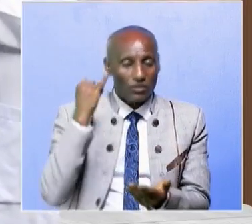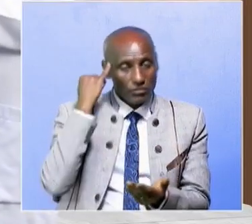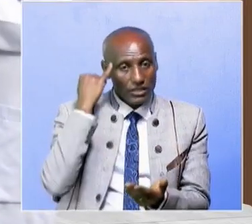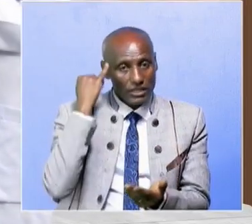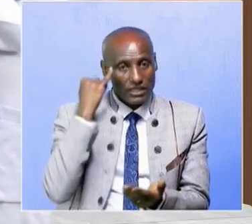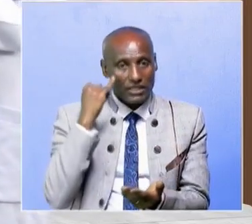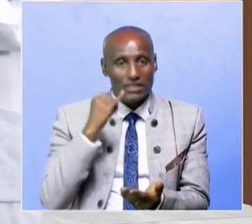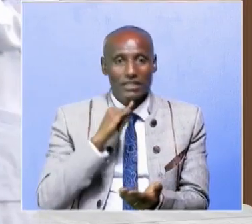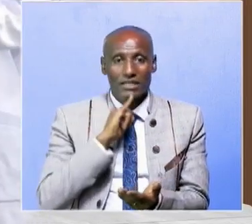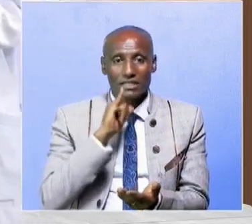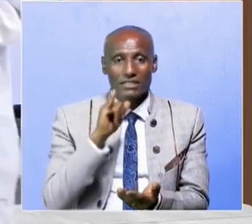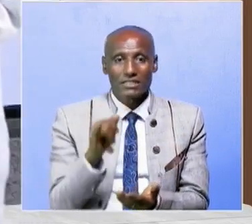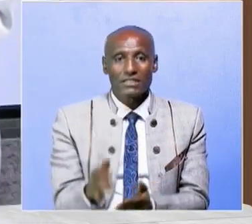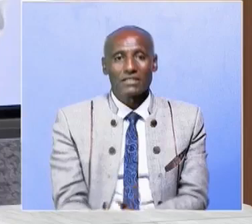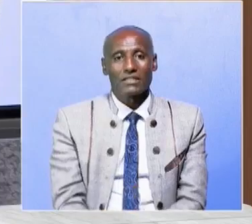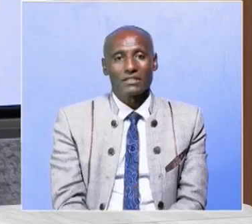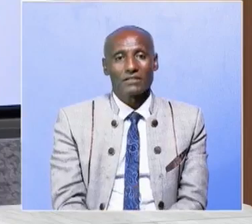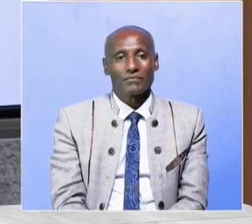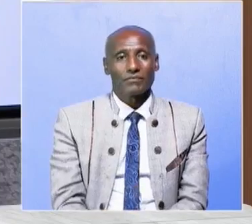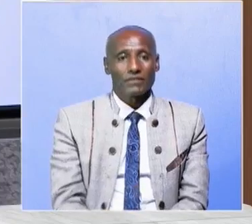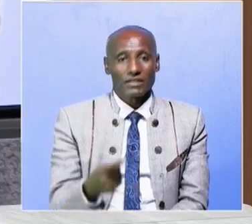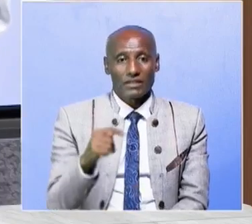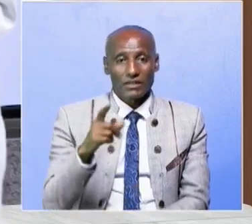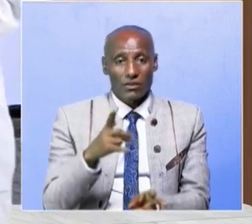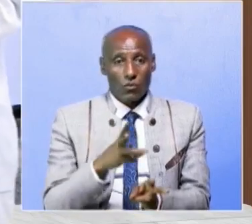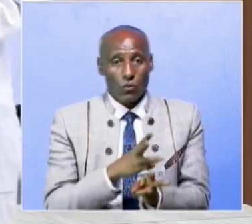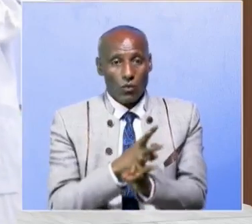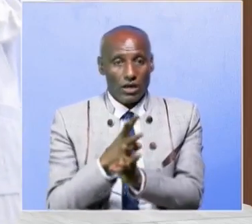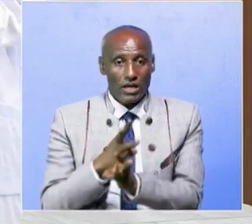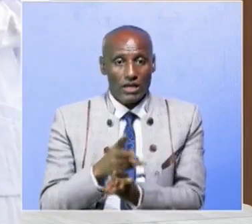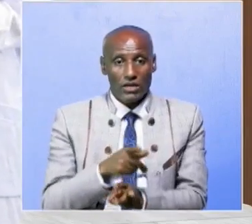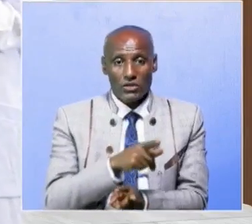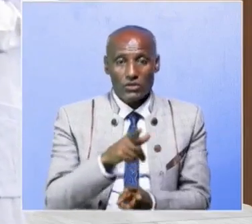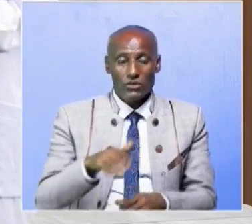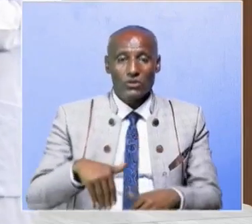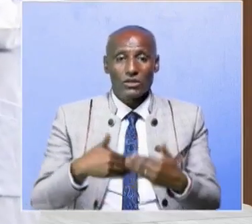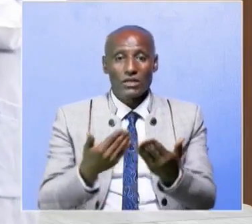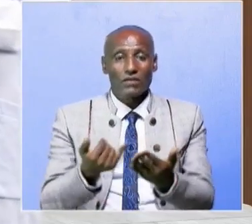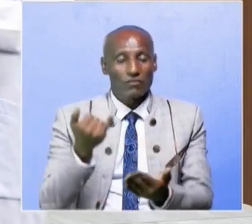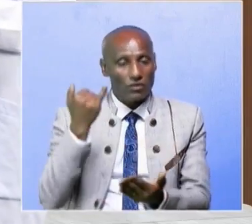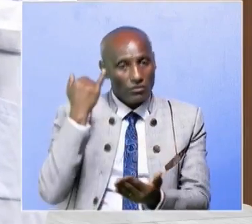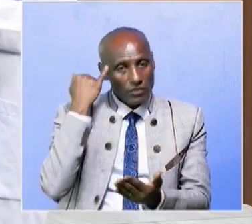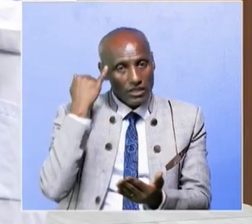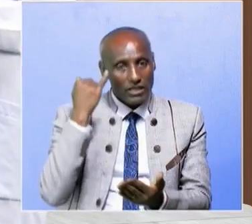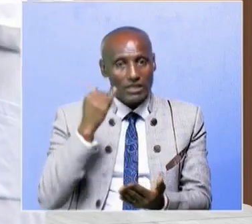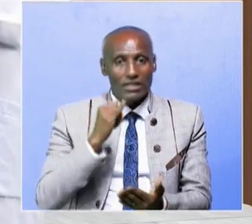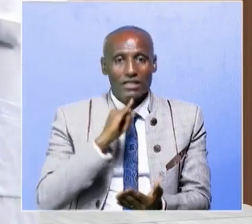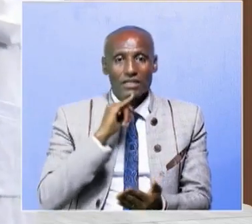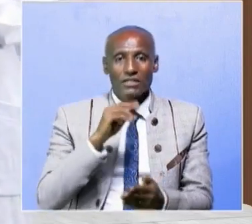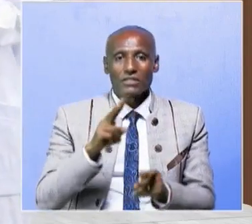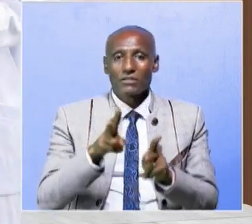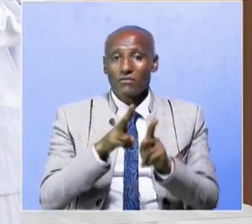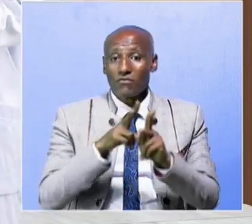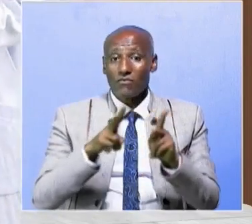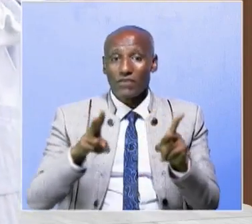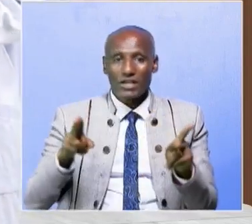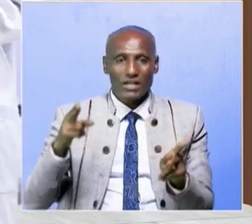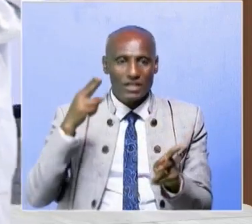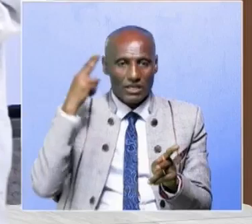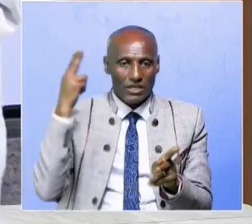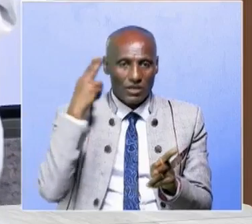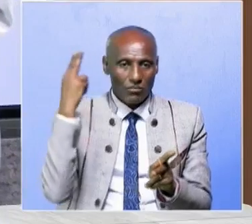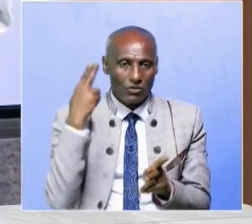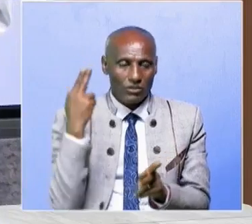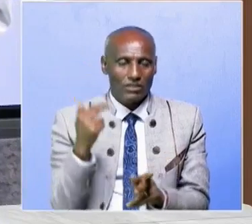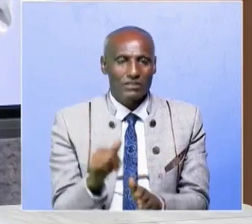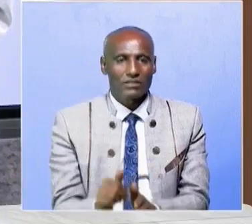is a good thing. But the way you give opinion is very important. You don't want to become very offensive to